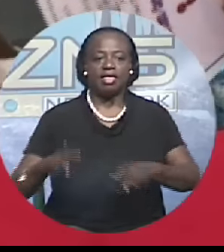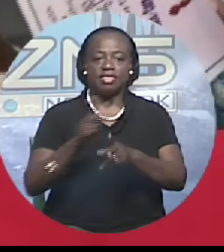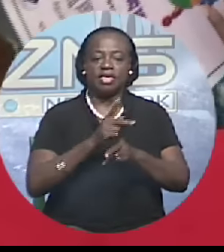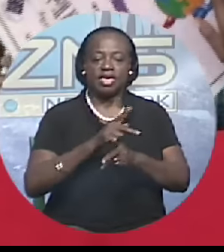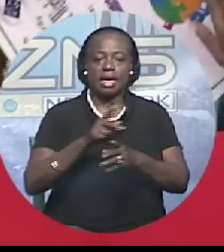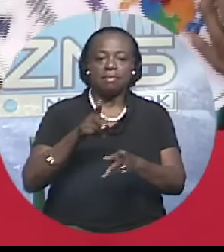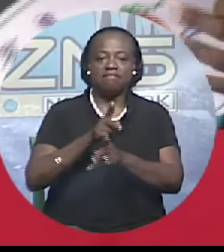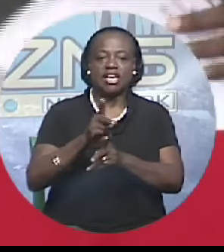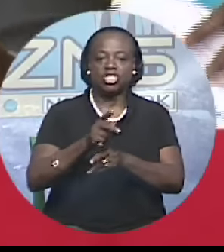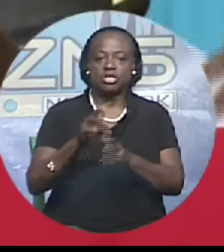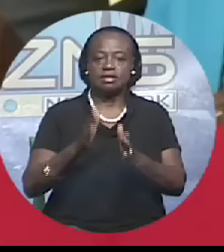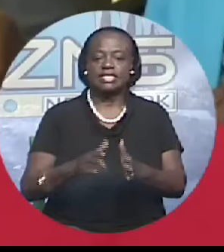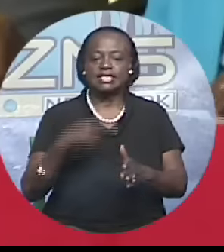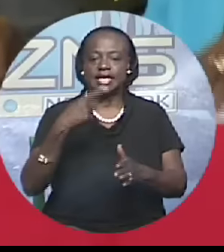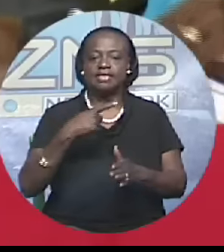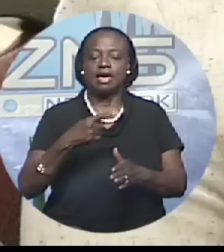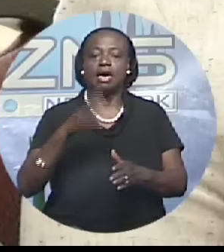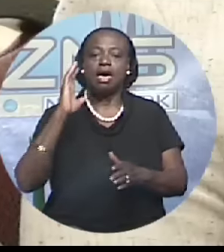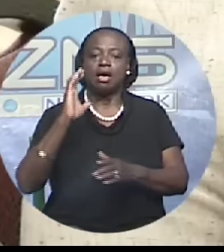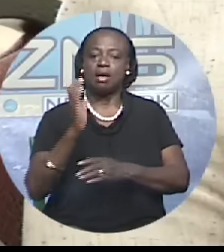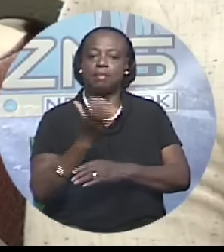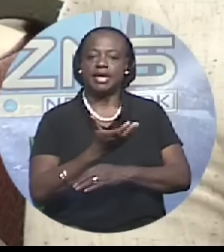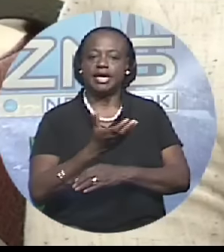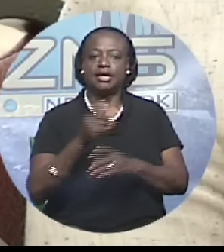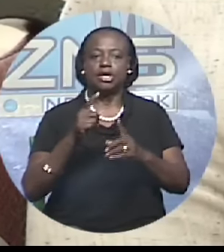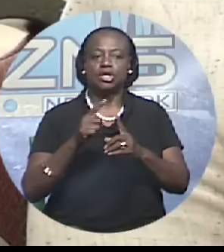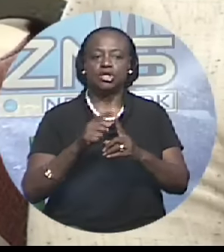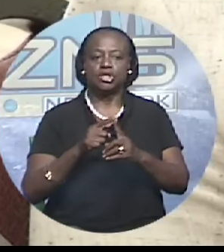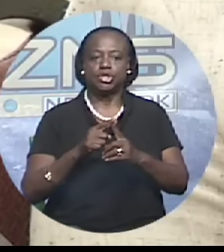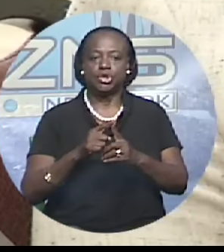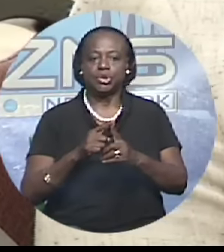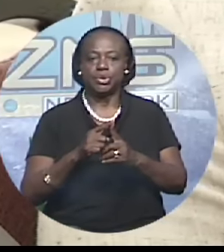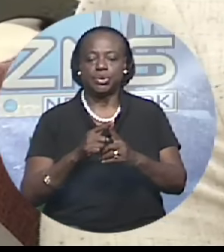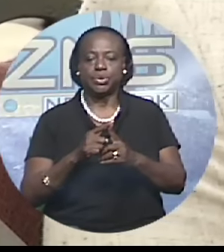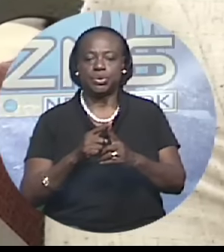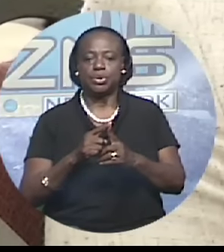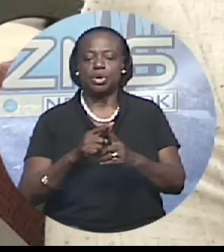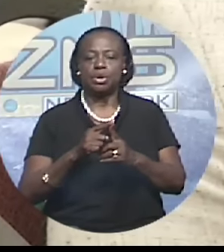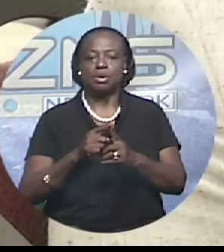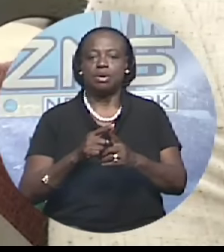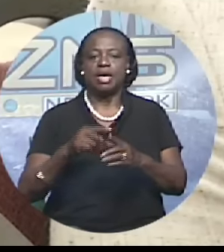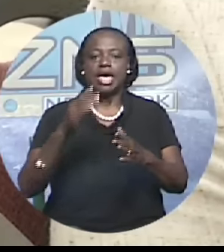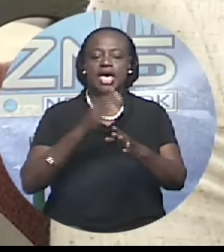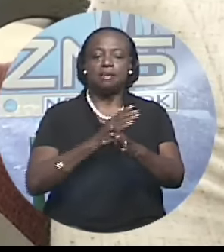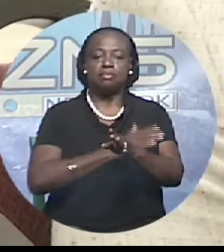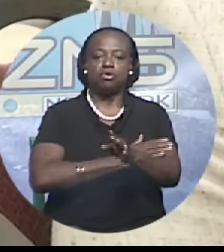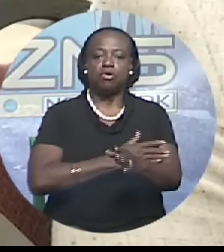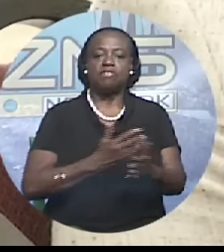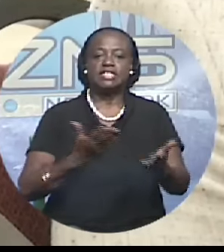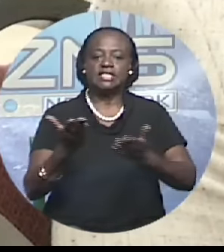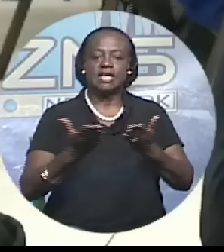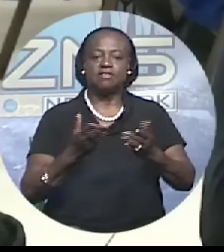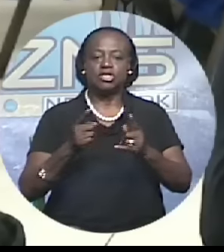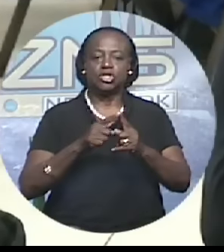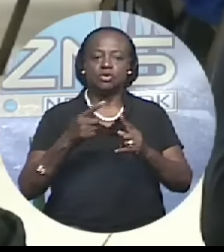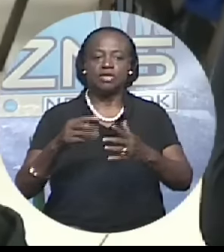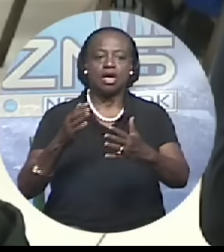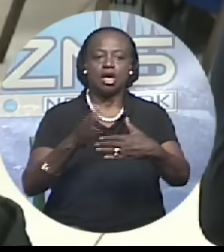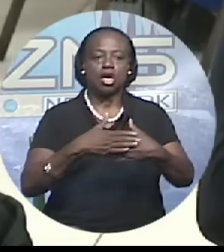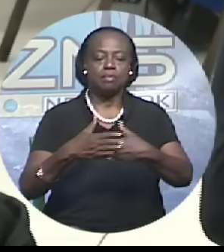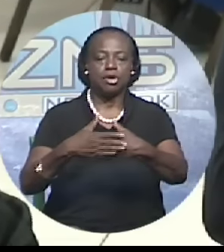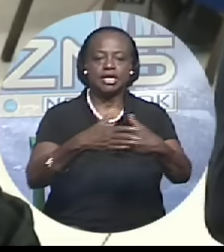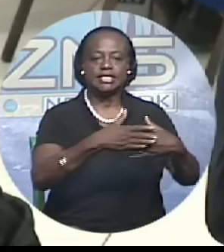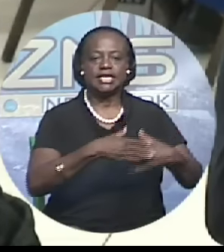professionals say they are committed to not only bring a greater appreciation of the medical role, but improved service to the communities they